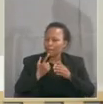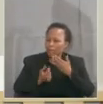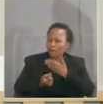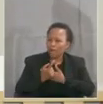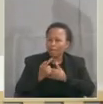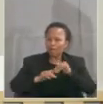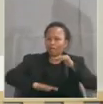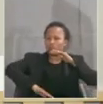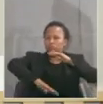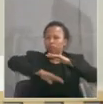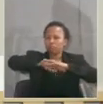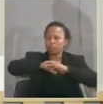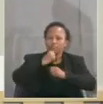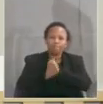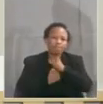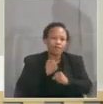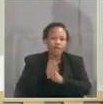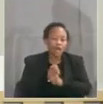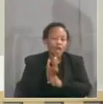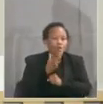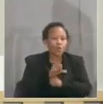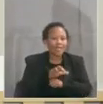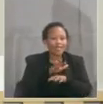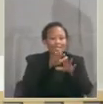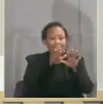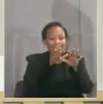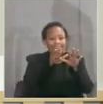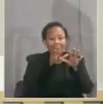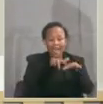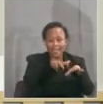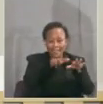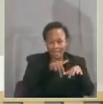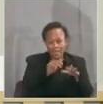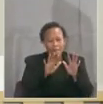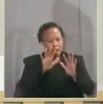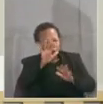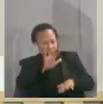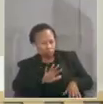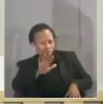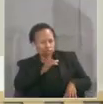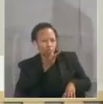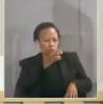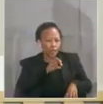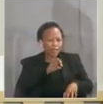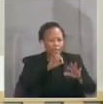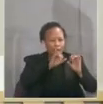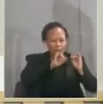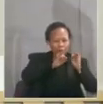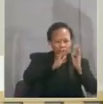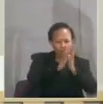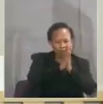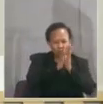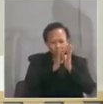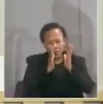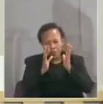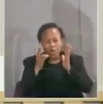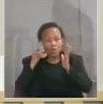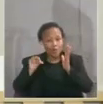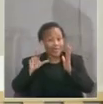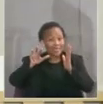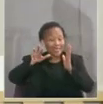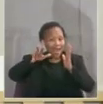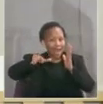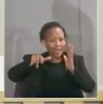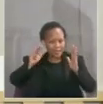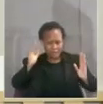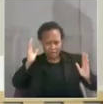2018, roughly from the year 2011 up until 2018, when then